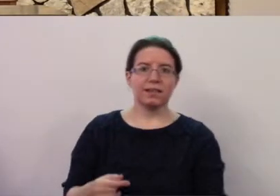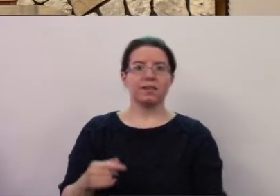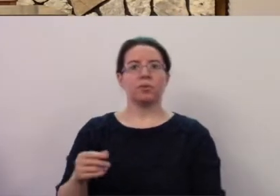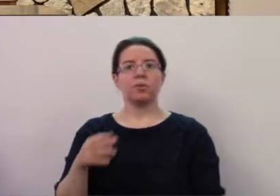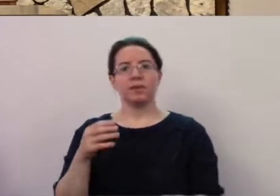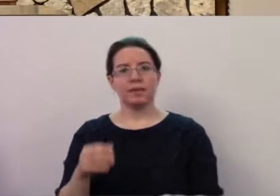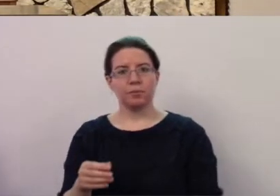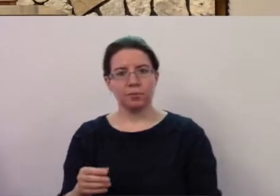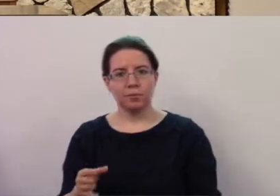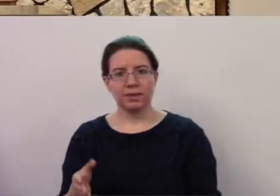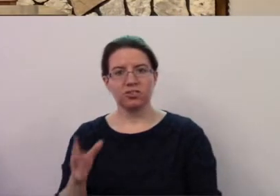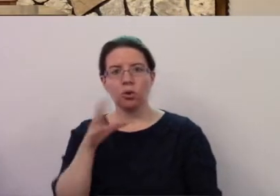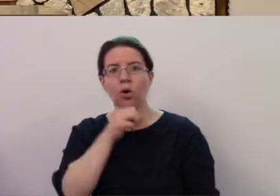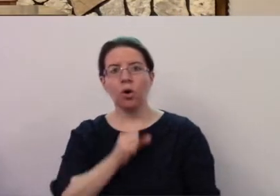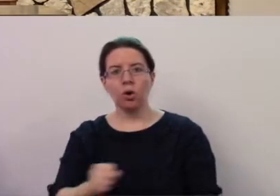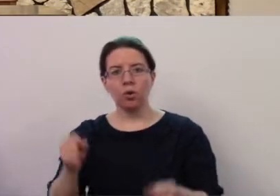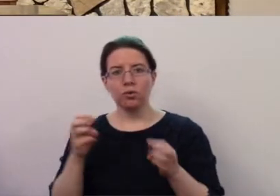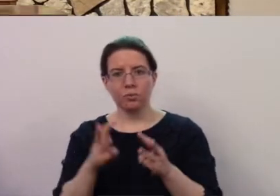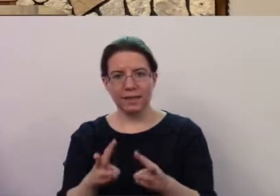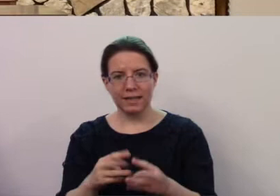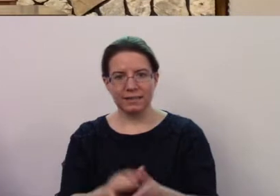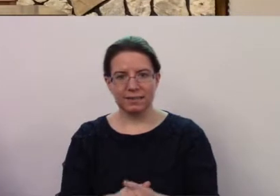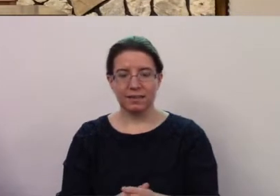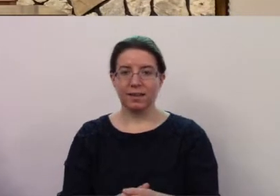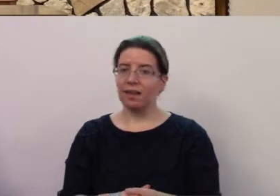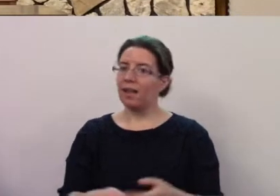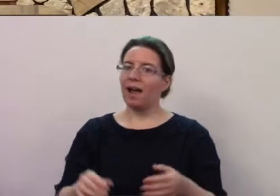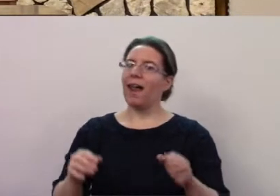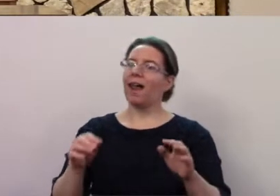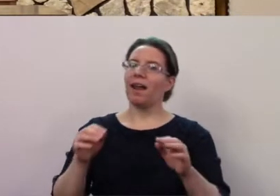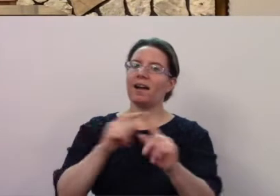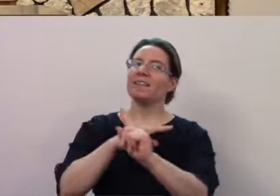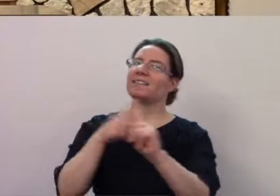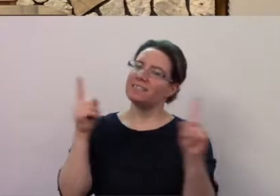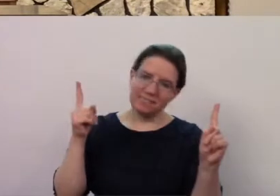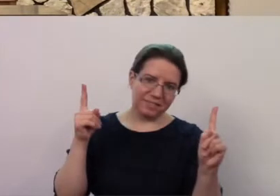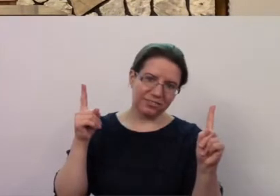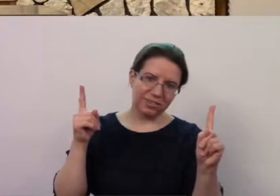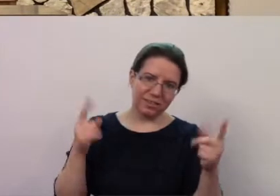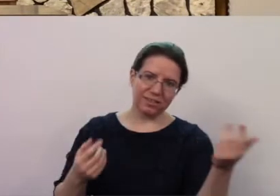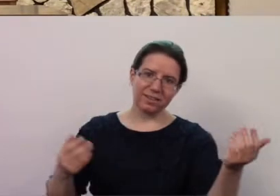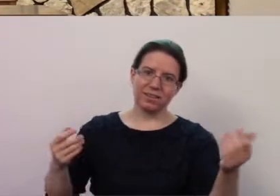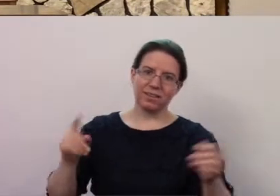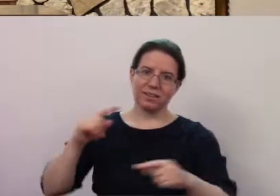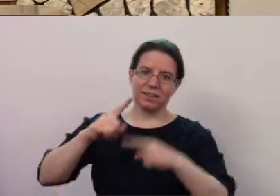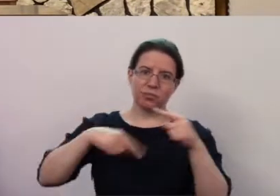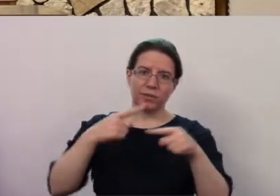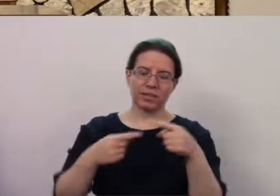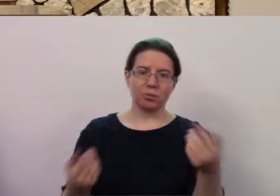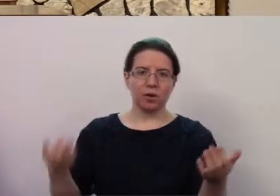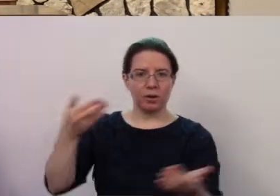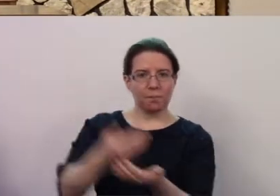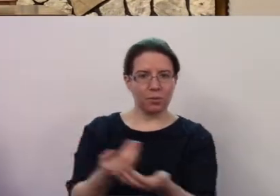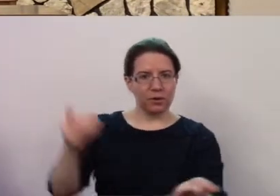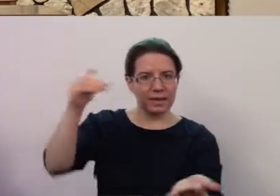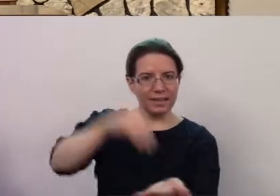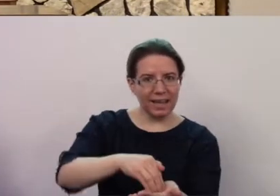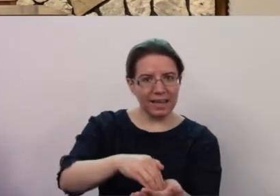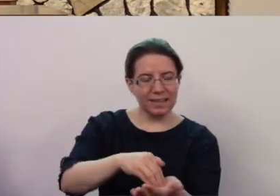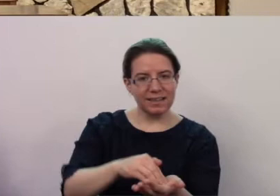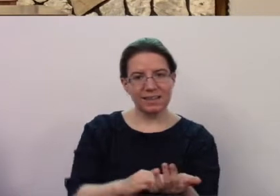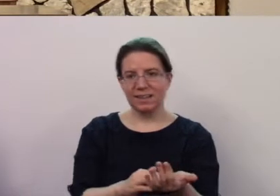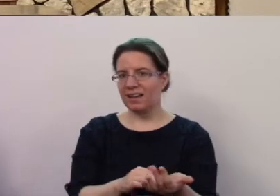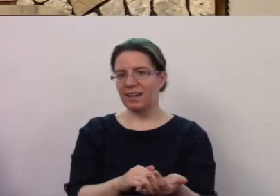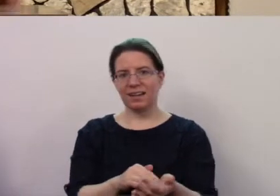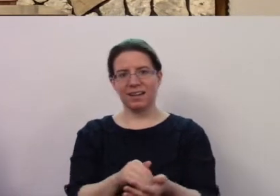back to their old default setting. But when you're born again, you have a new default setting. Yes, hallelujah. What's